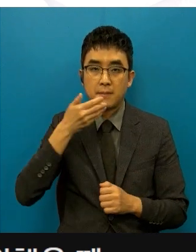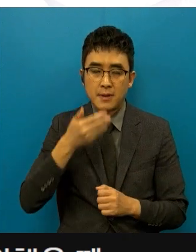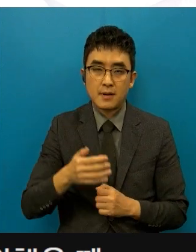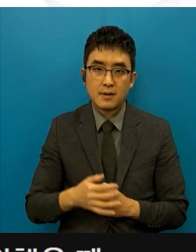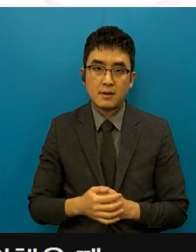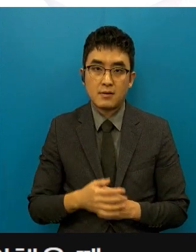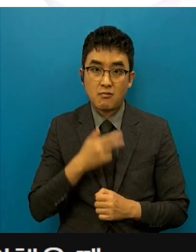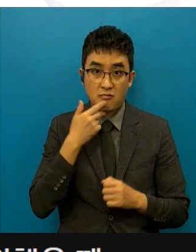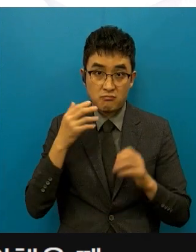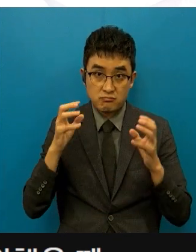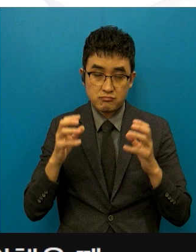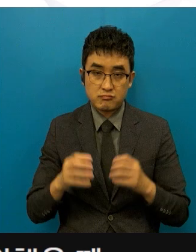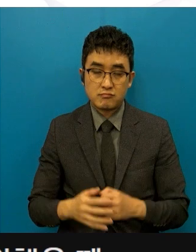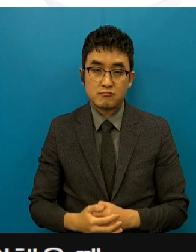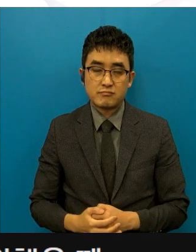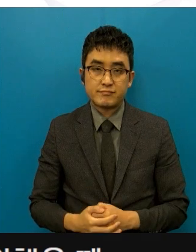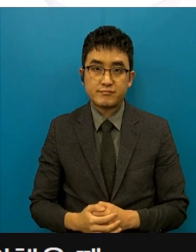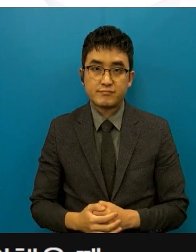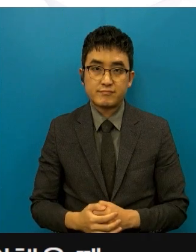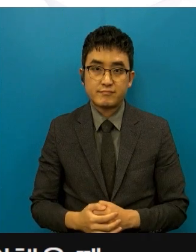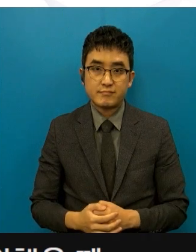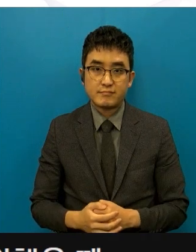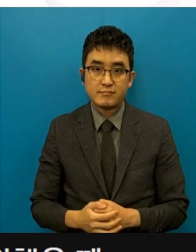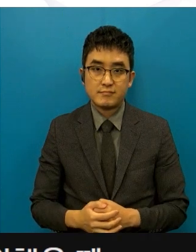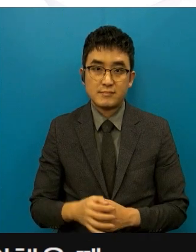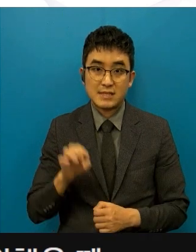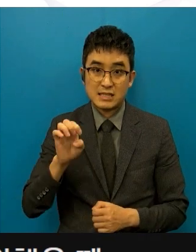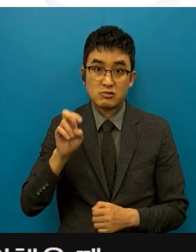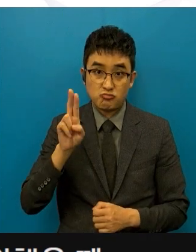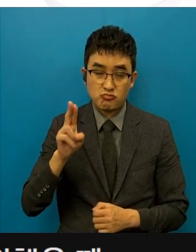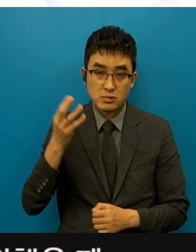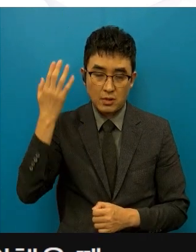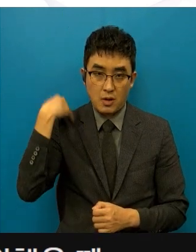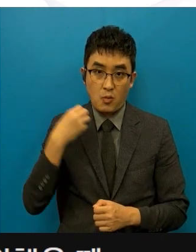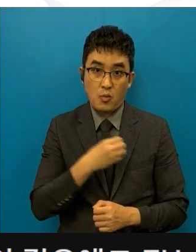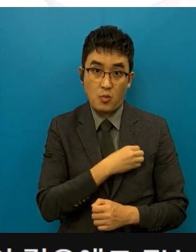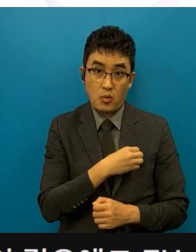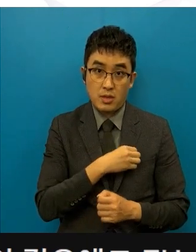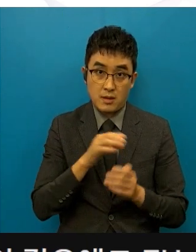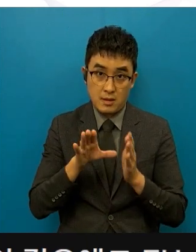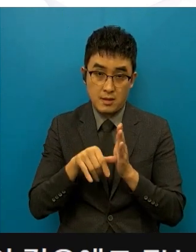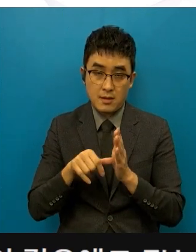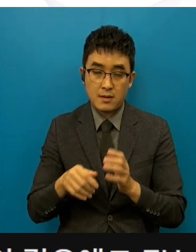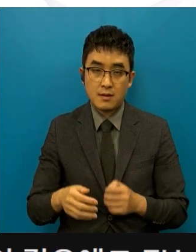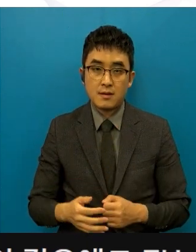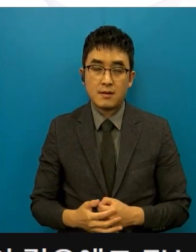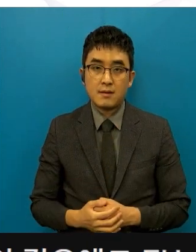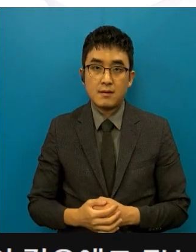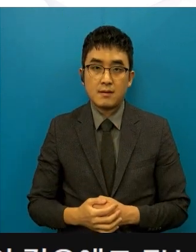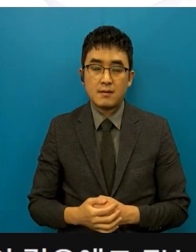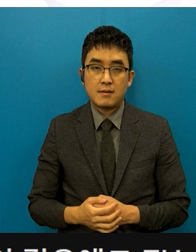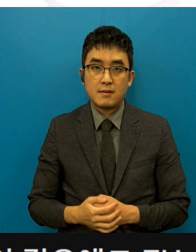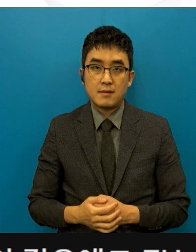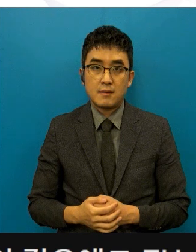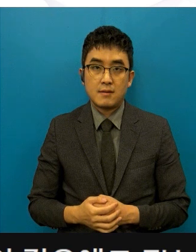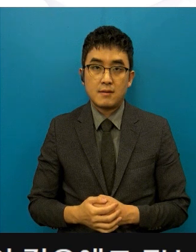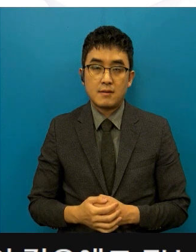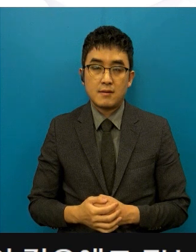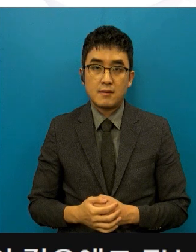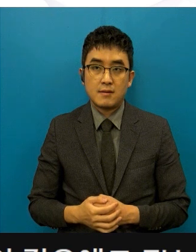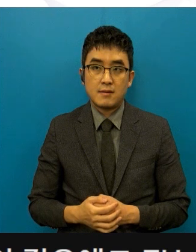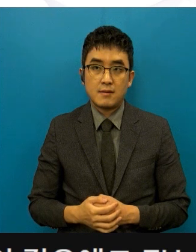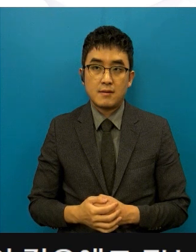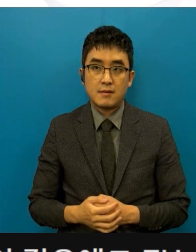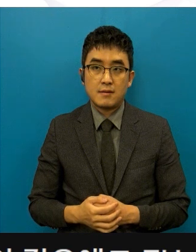their freedom of movement or freedom to receive services were violated.